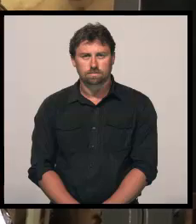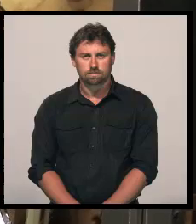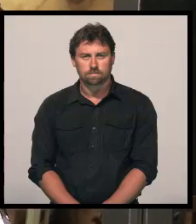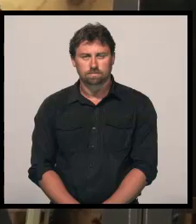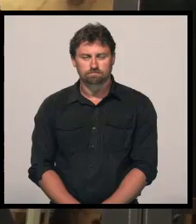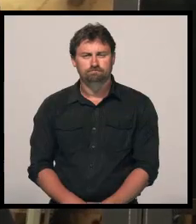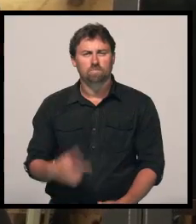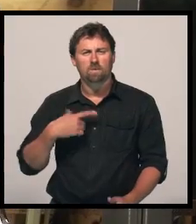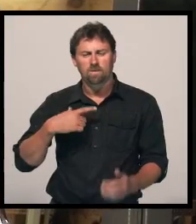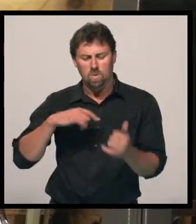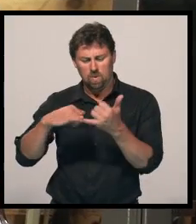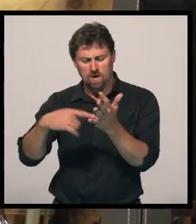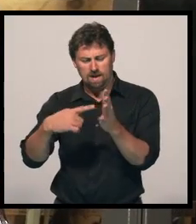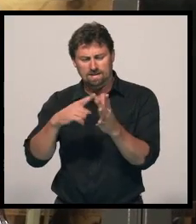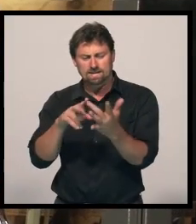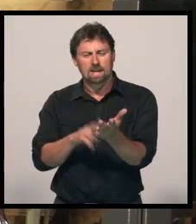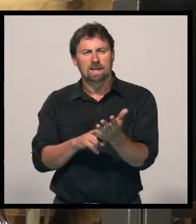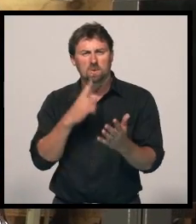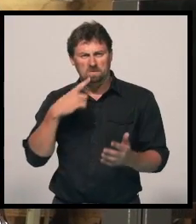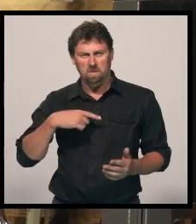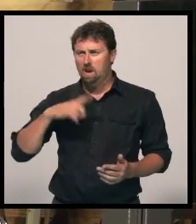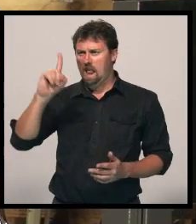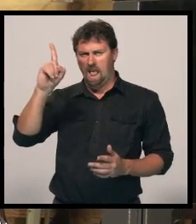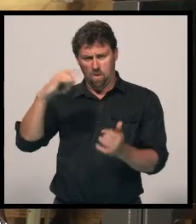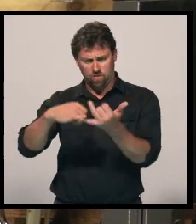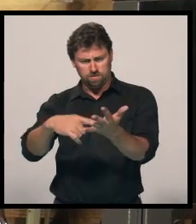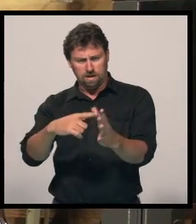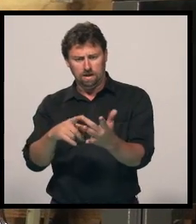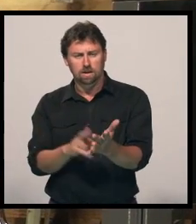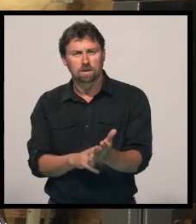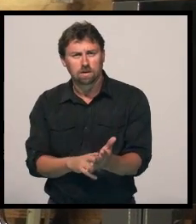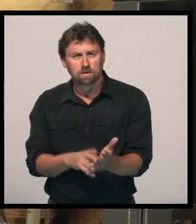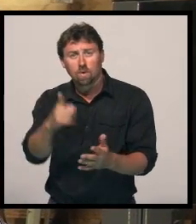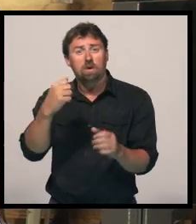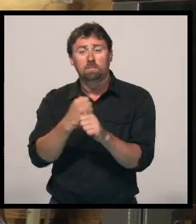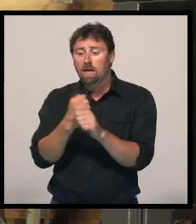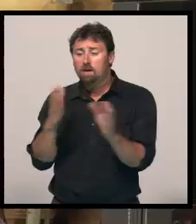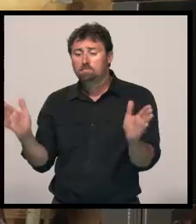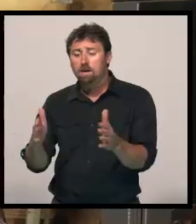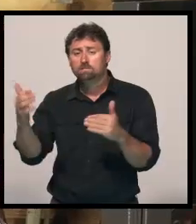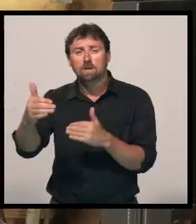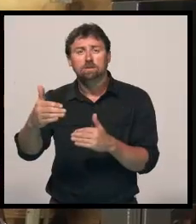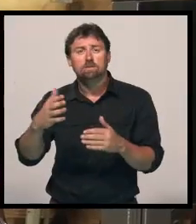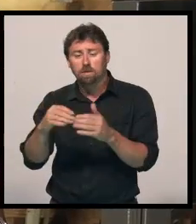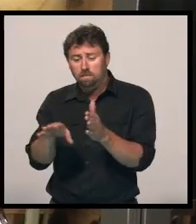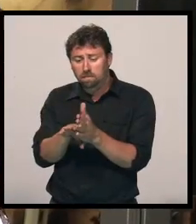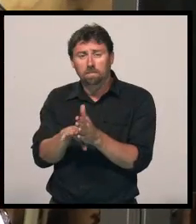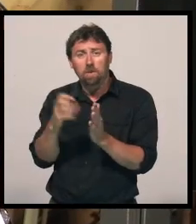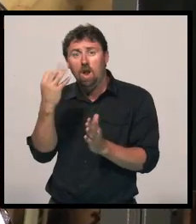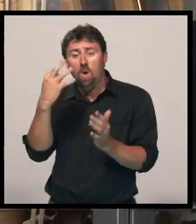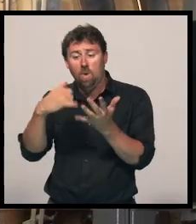I stain this, and the reason being, if you put a box together with a sliding panel and it's not